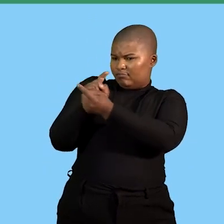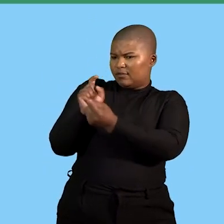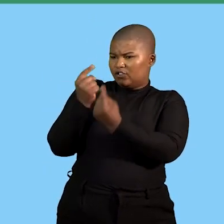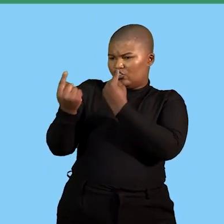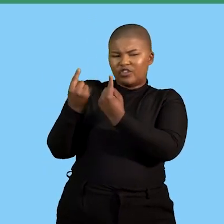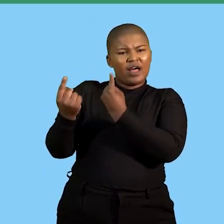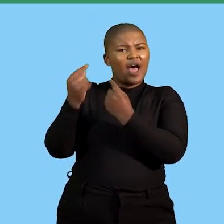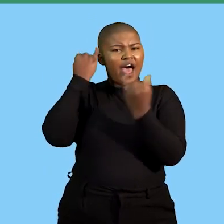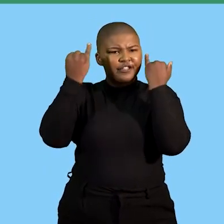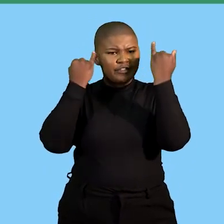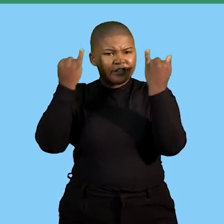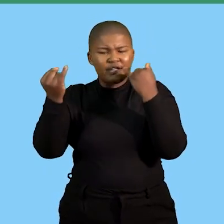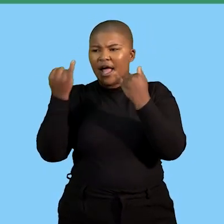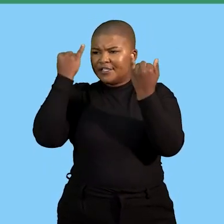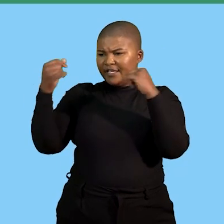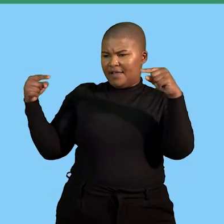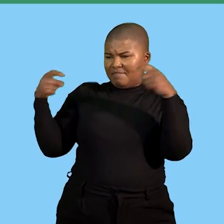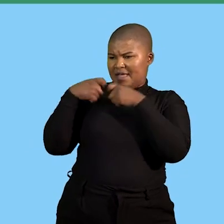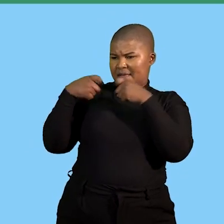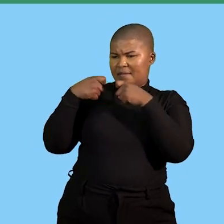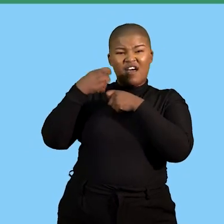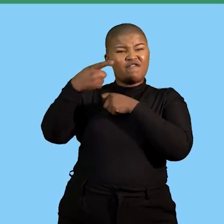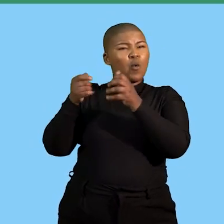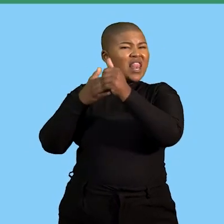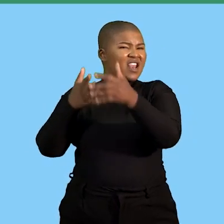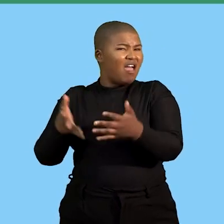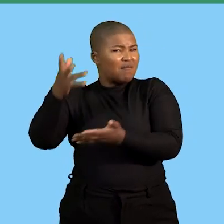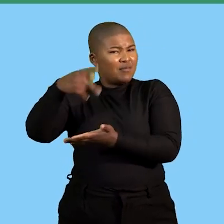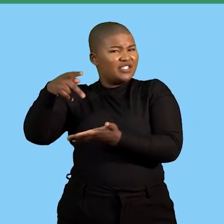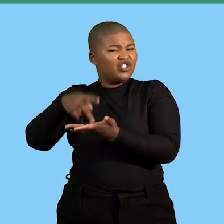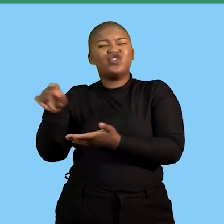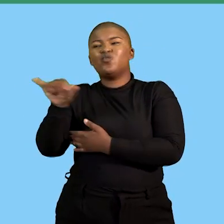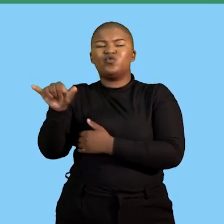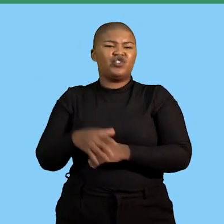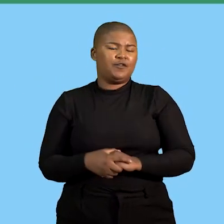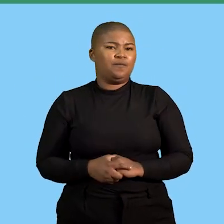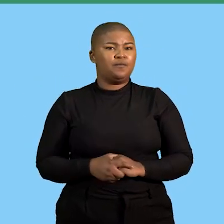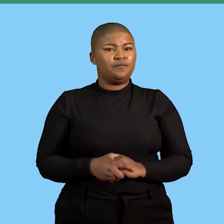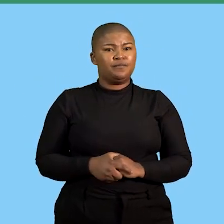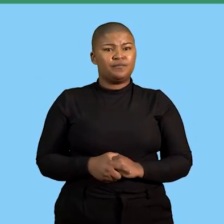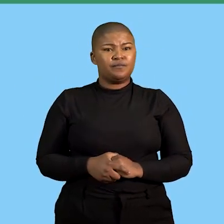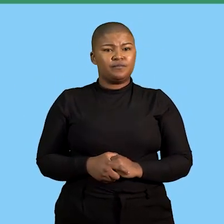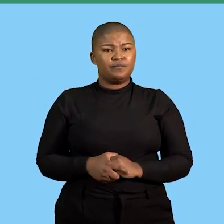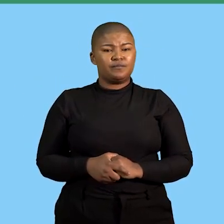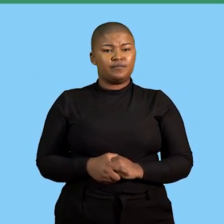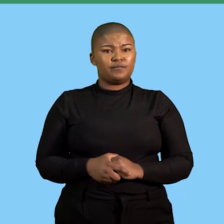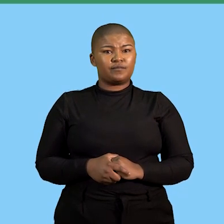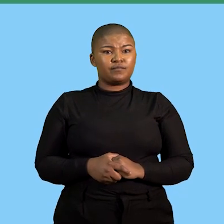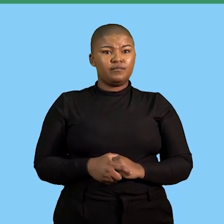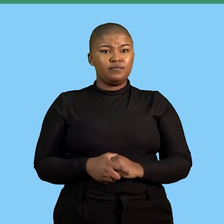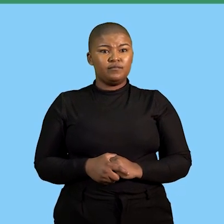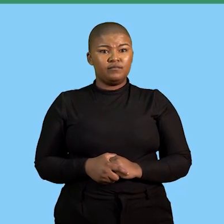ideas and when they fight for a leadership position, which stage is that one? So that stage should